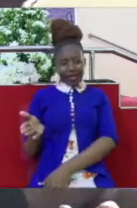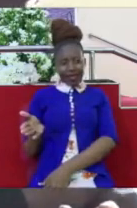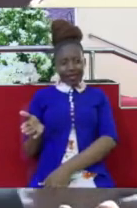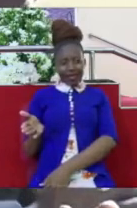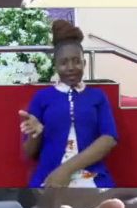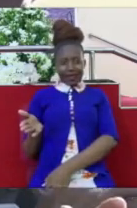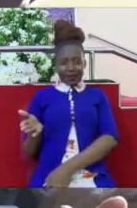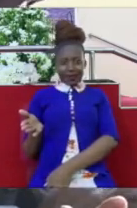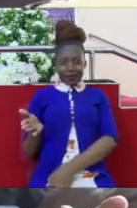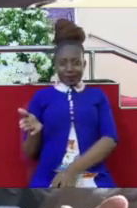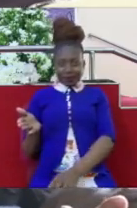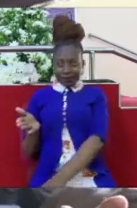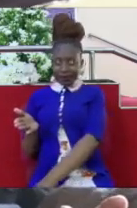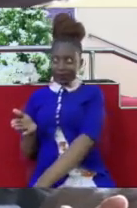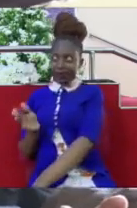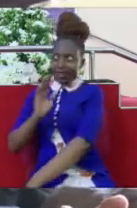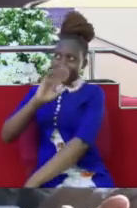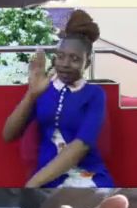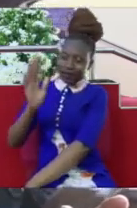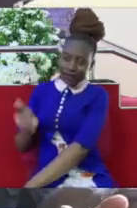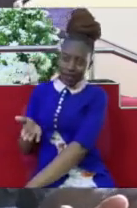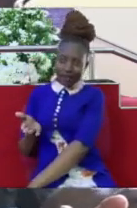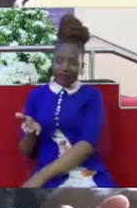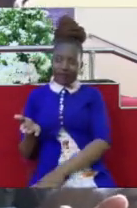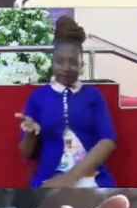means never.